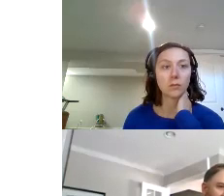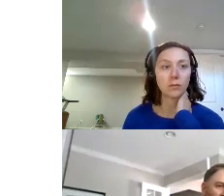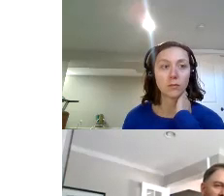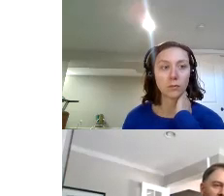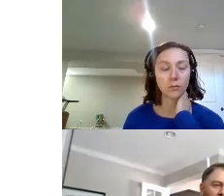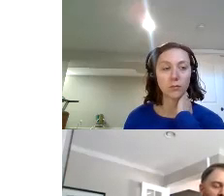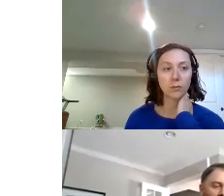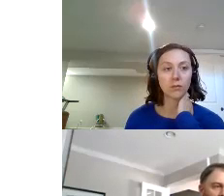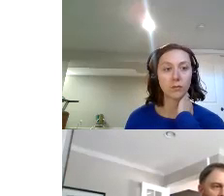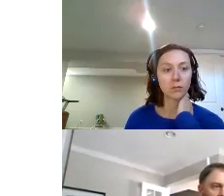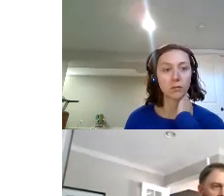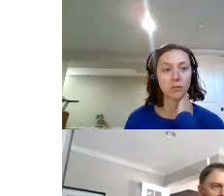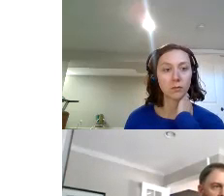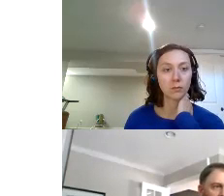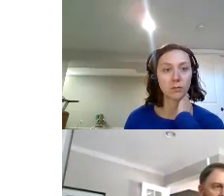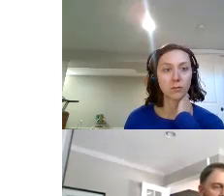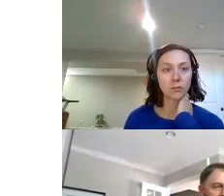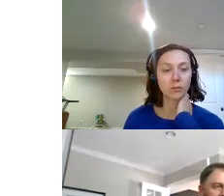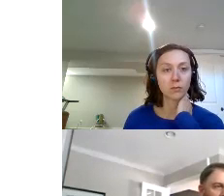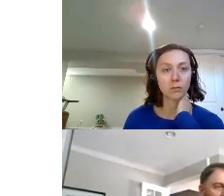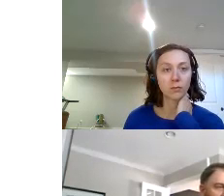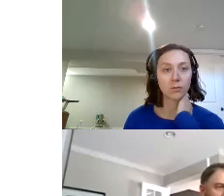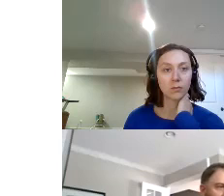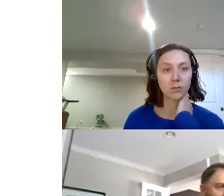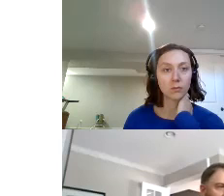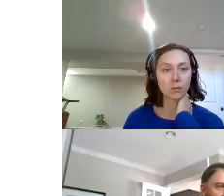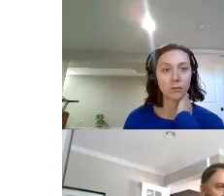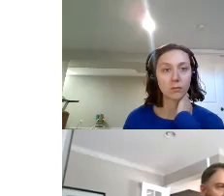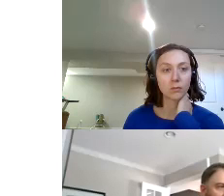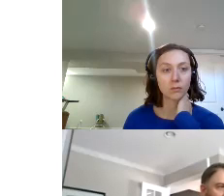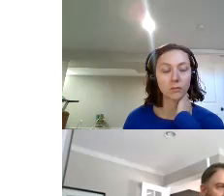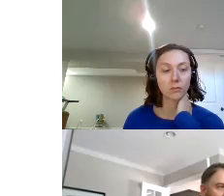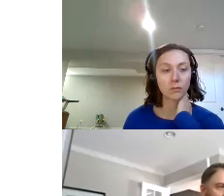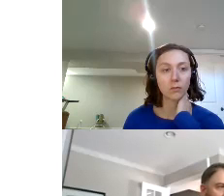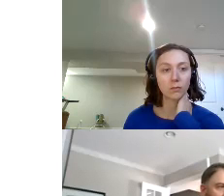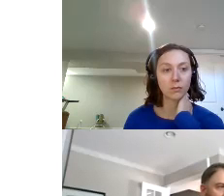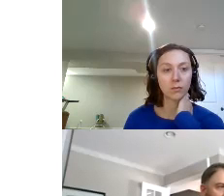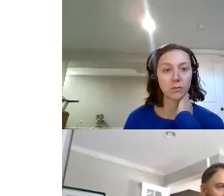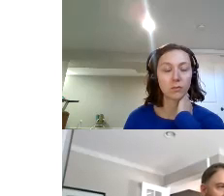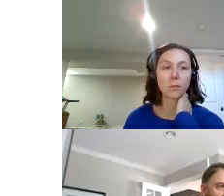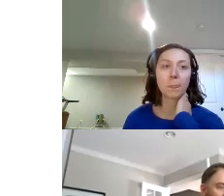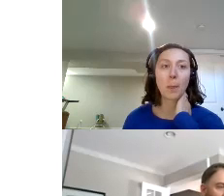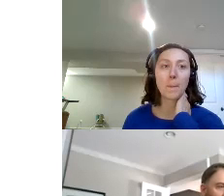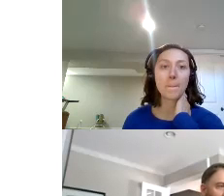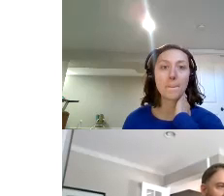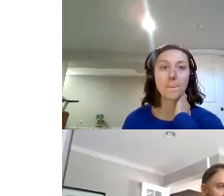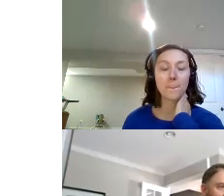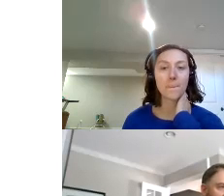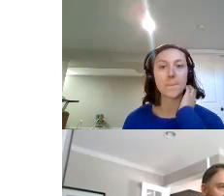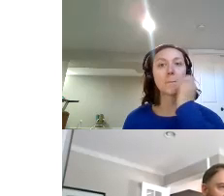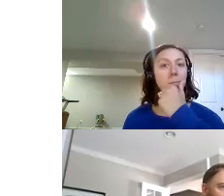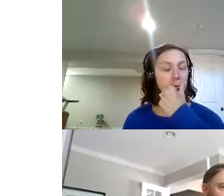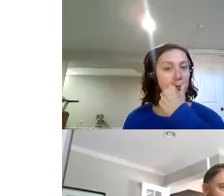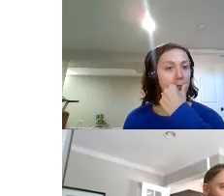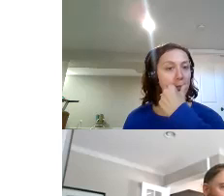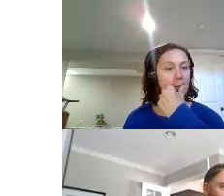frequency. So I think we're scheduled to meet about once a month, and the content work group is